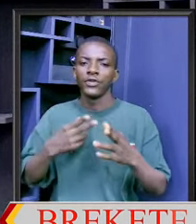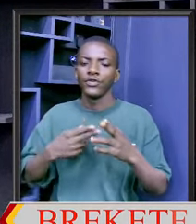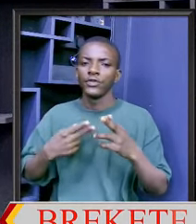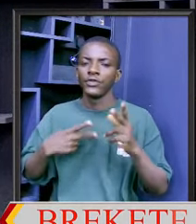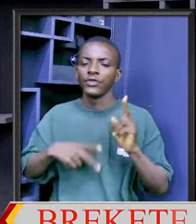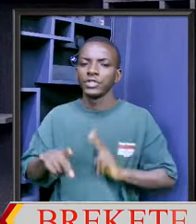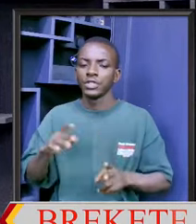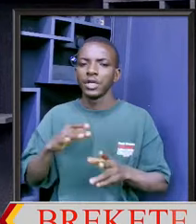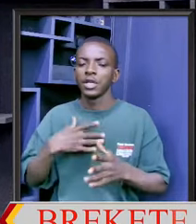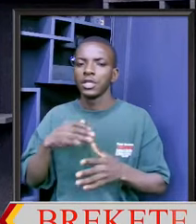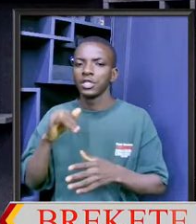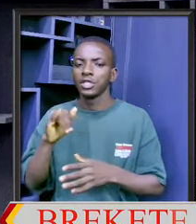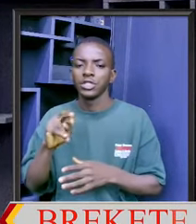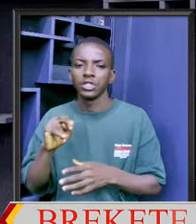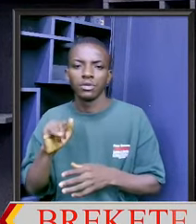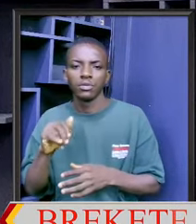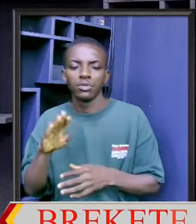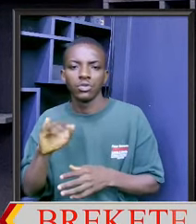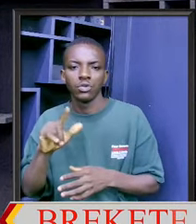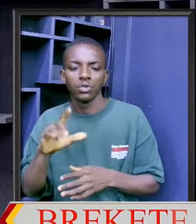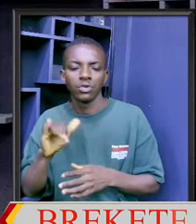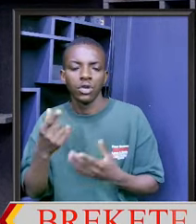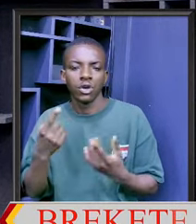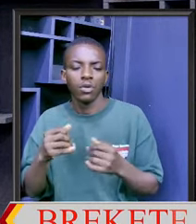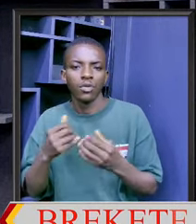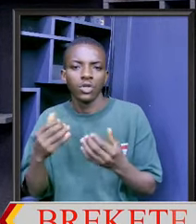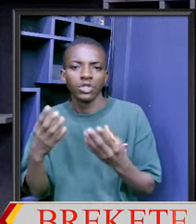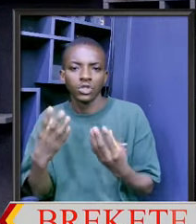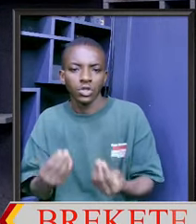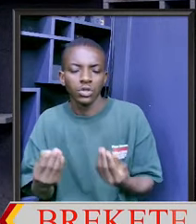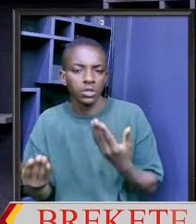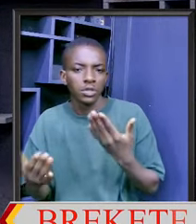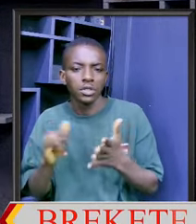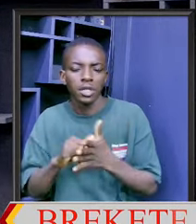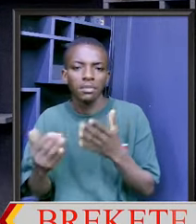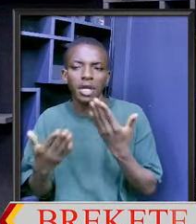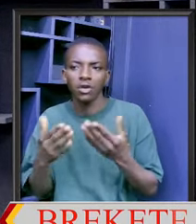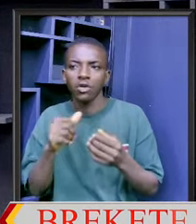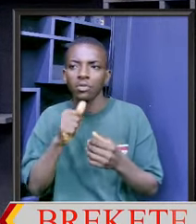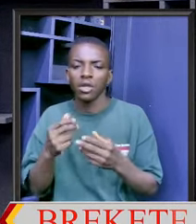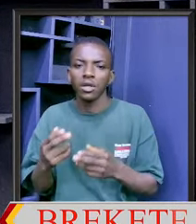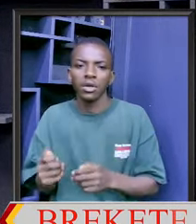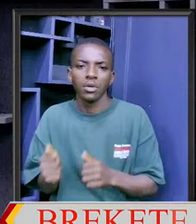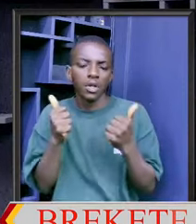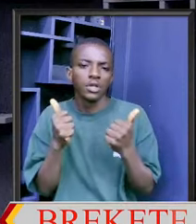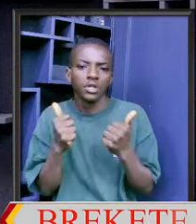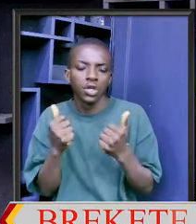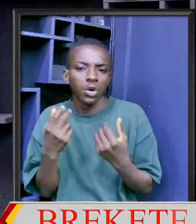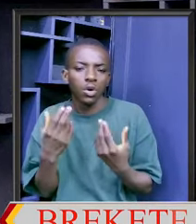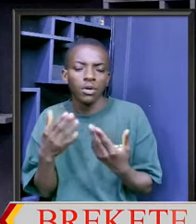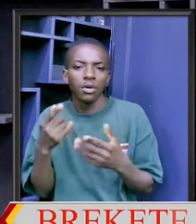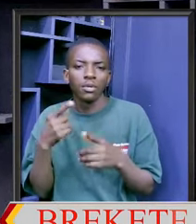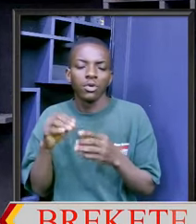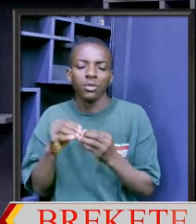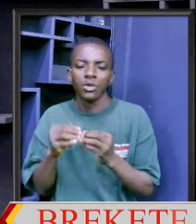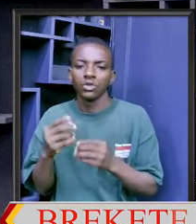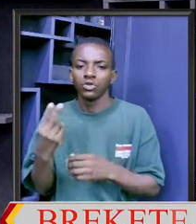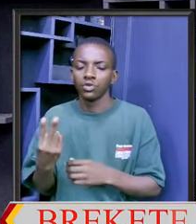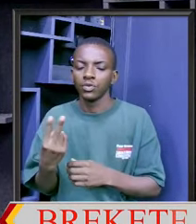and intangible, and come up with solutions that might not be immediately obvious. Number